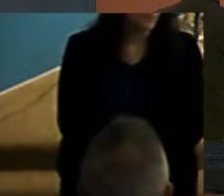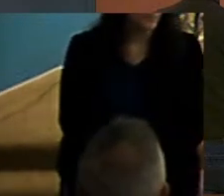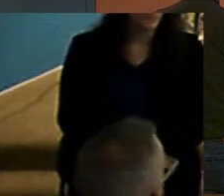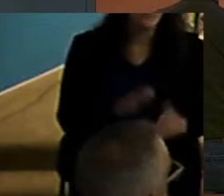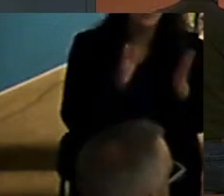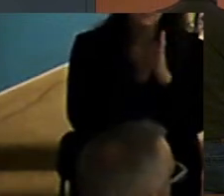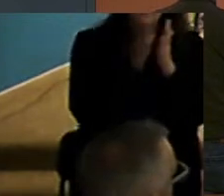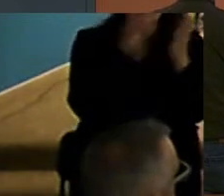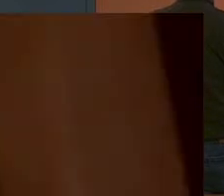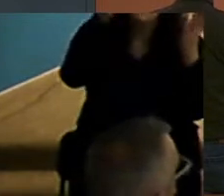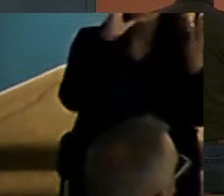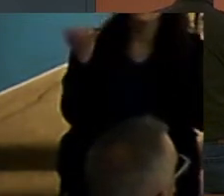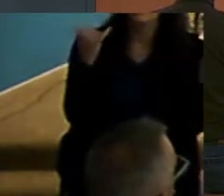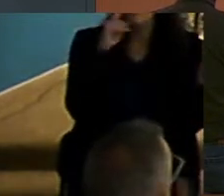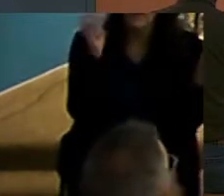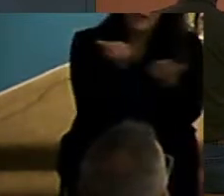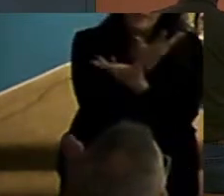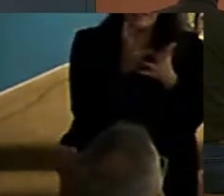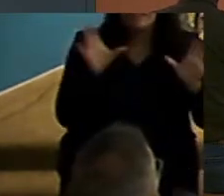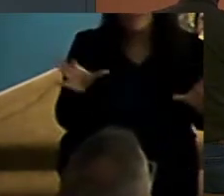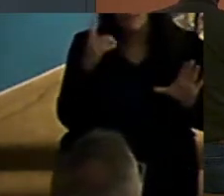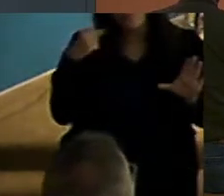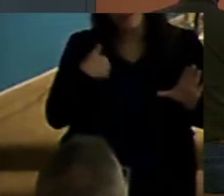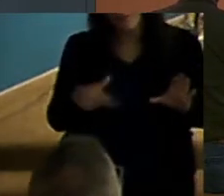Praise to our God today for all he has done for us.